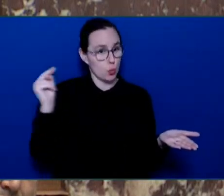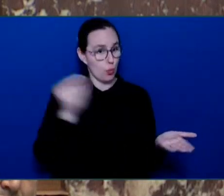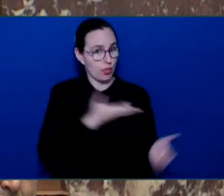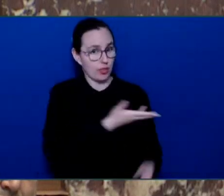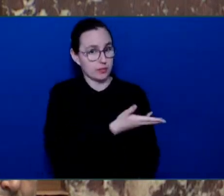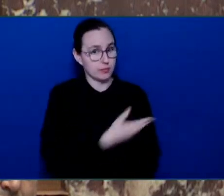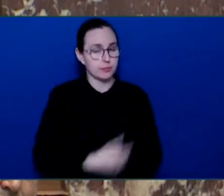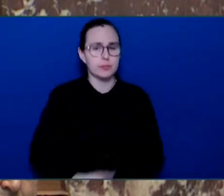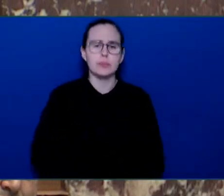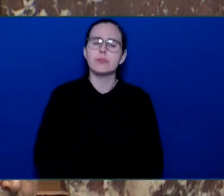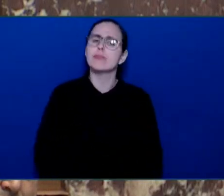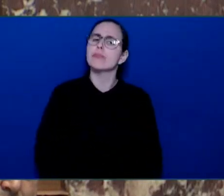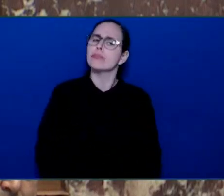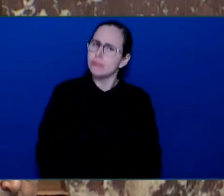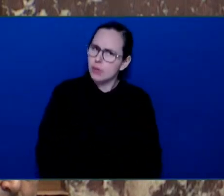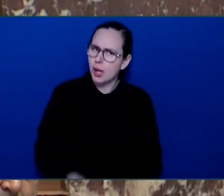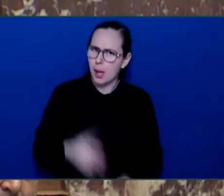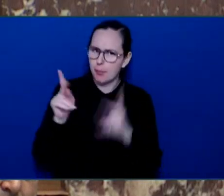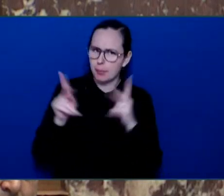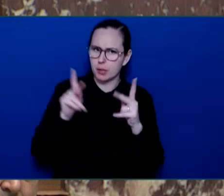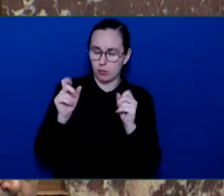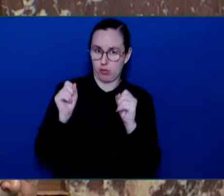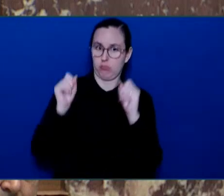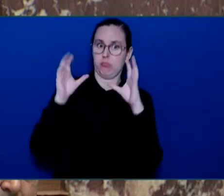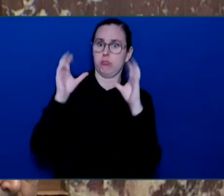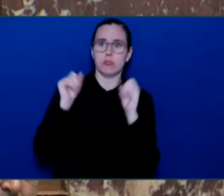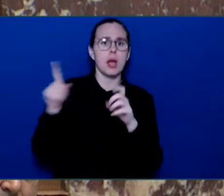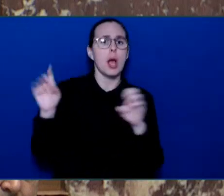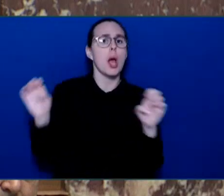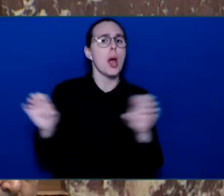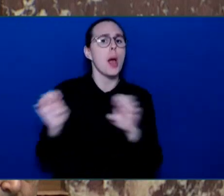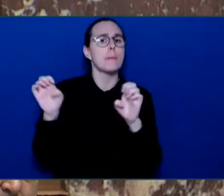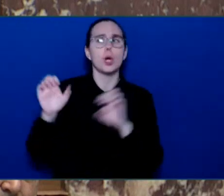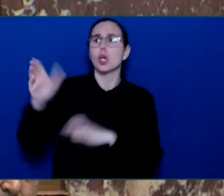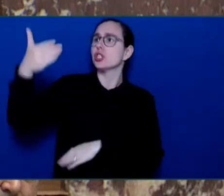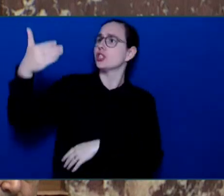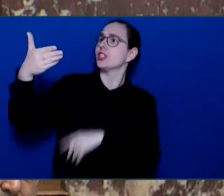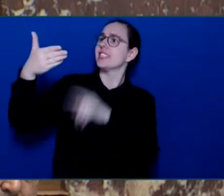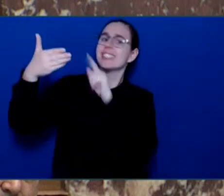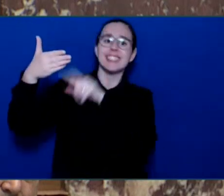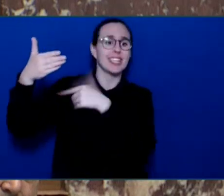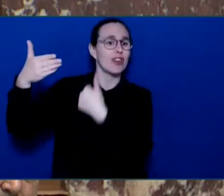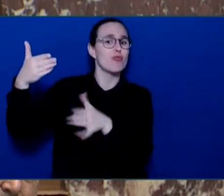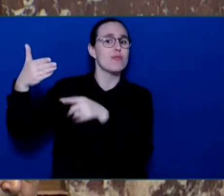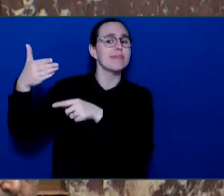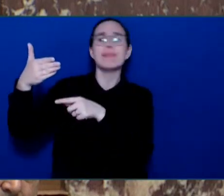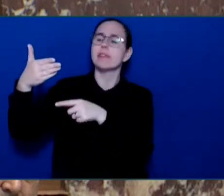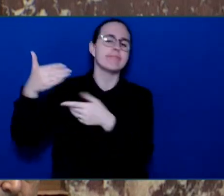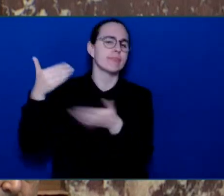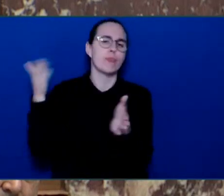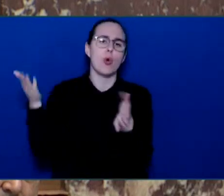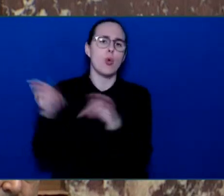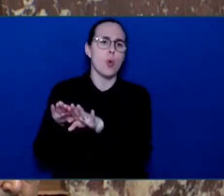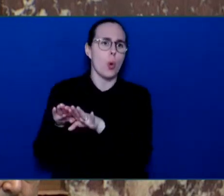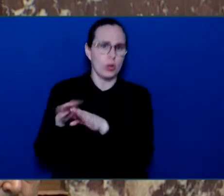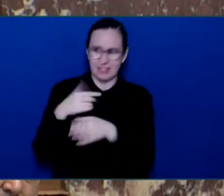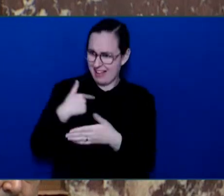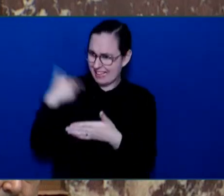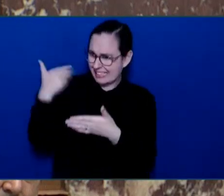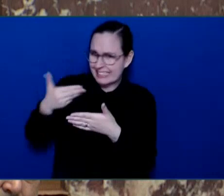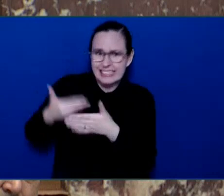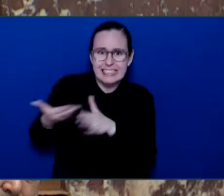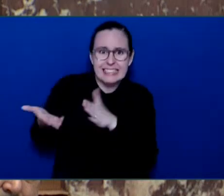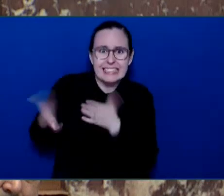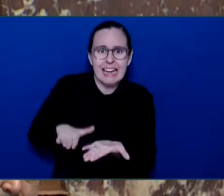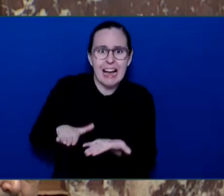declaring the ER closed unless a patient was imminently dying. The NDP tried to deny it, but the truth is out. On that very